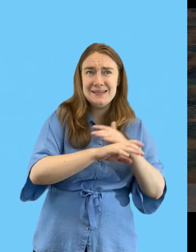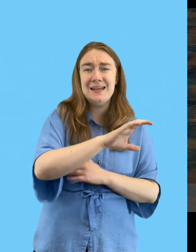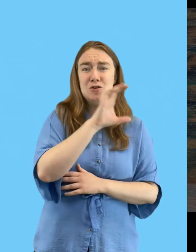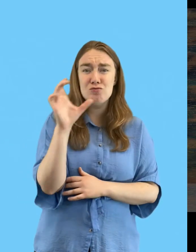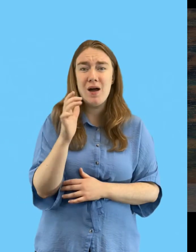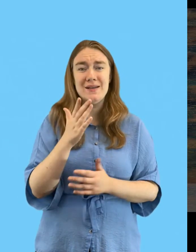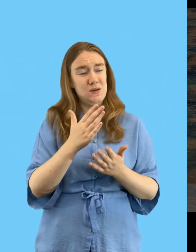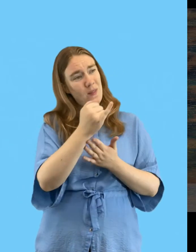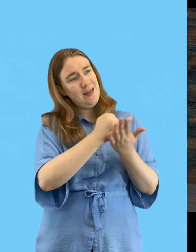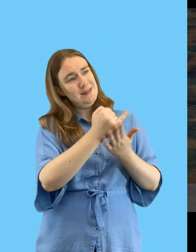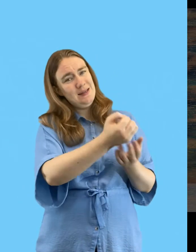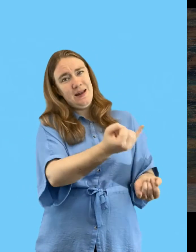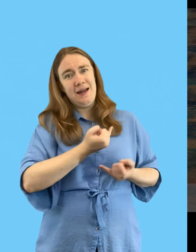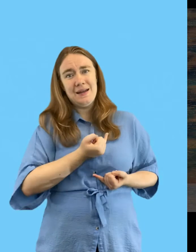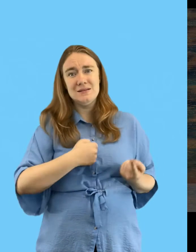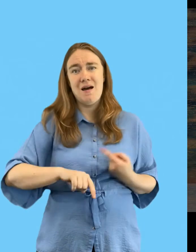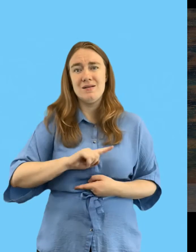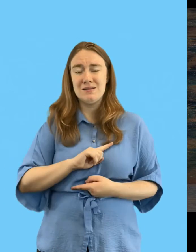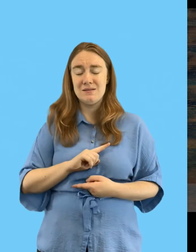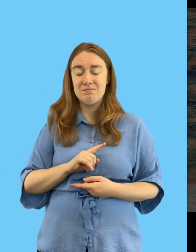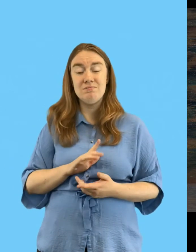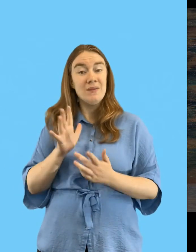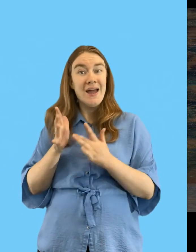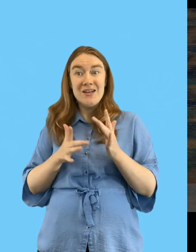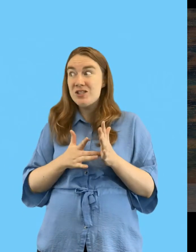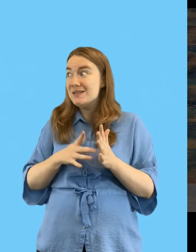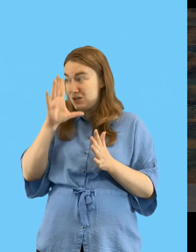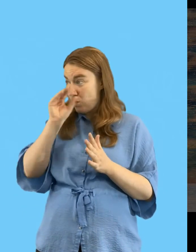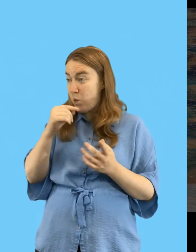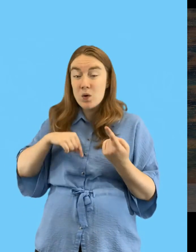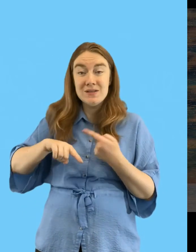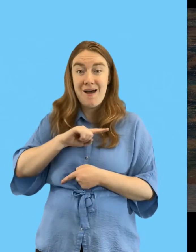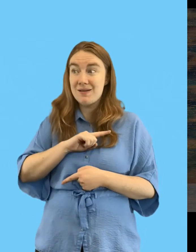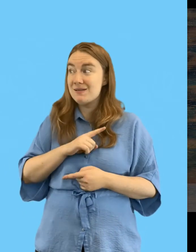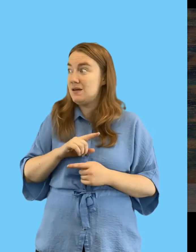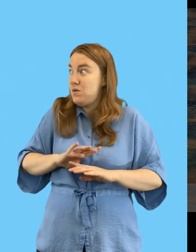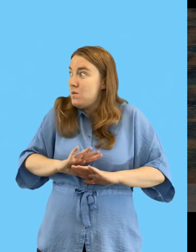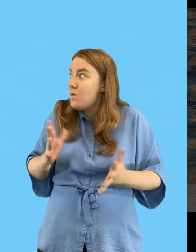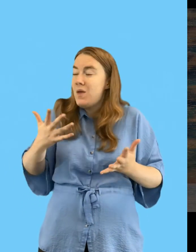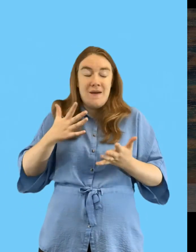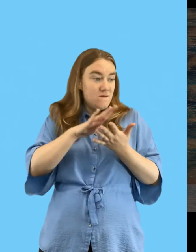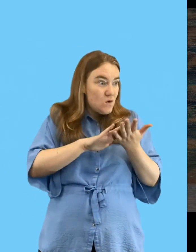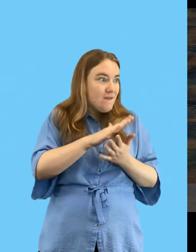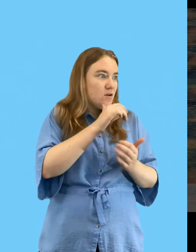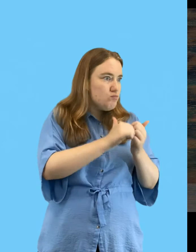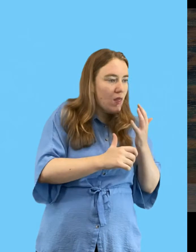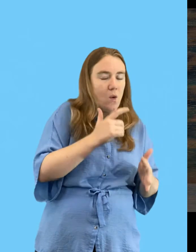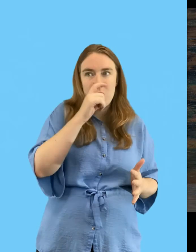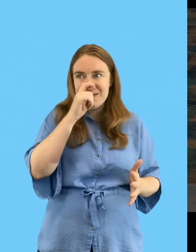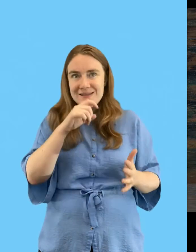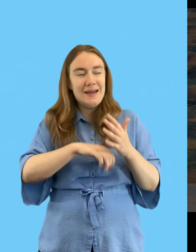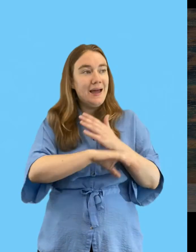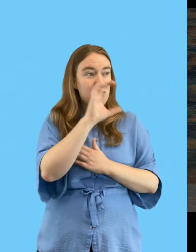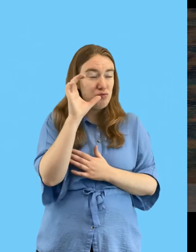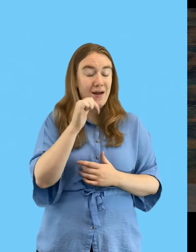us. Jesus warns us, failing to forgive a brother or sister because of that hard-hearted